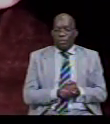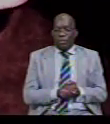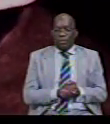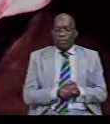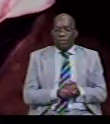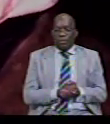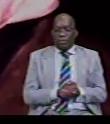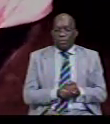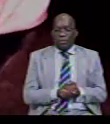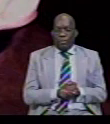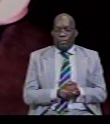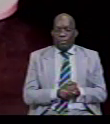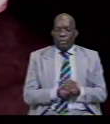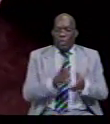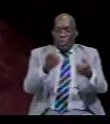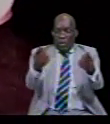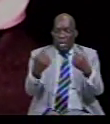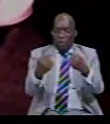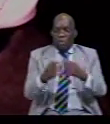Come.